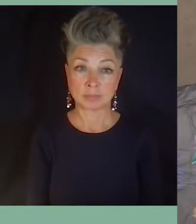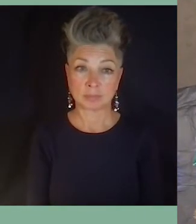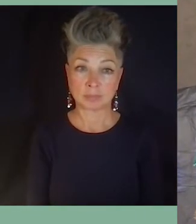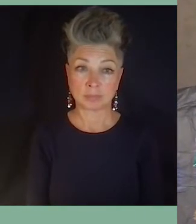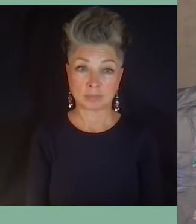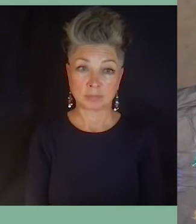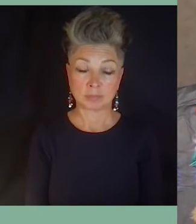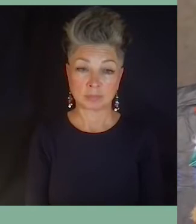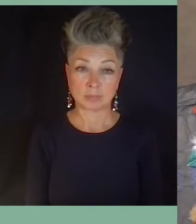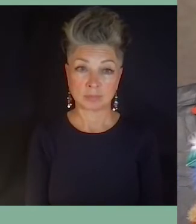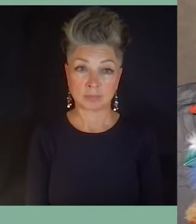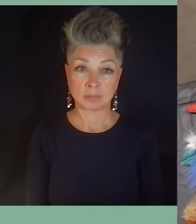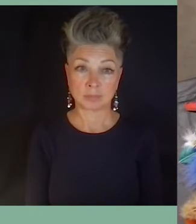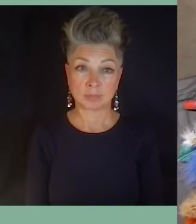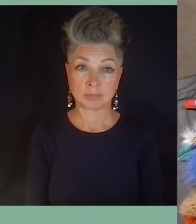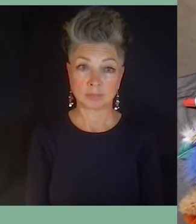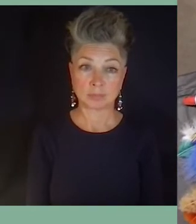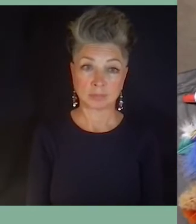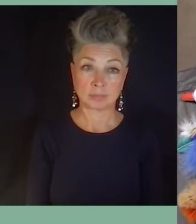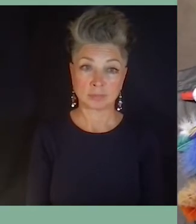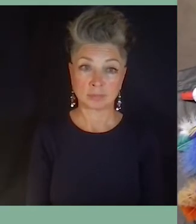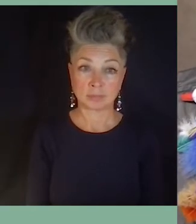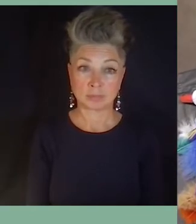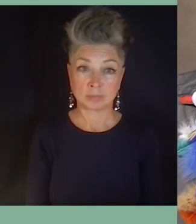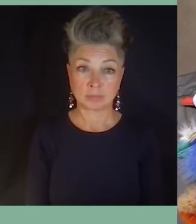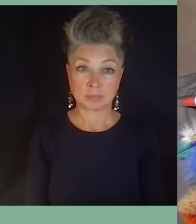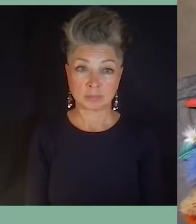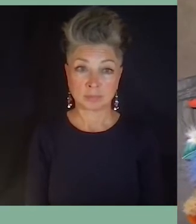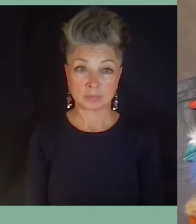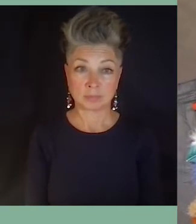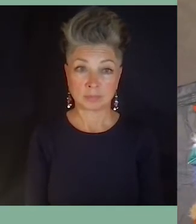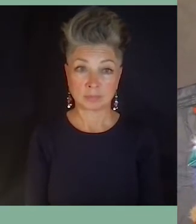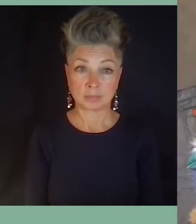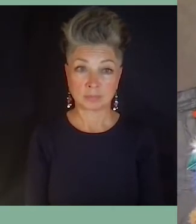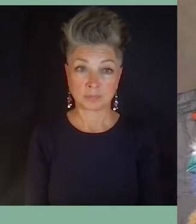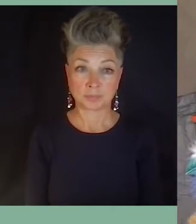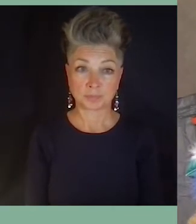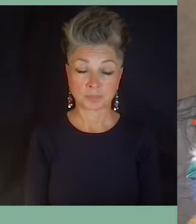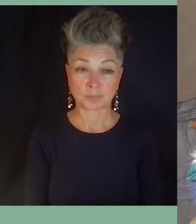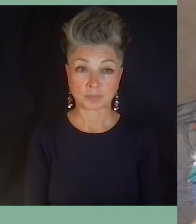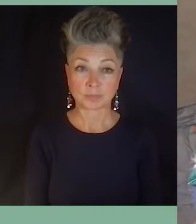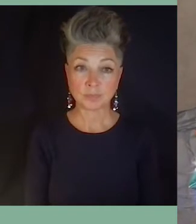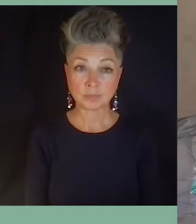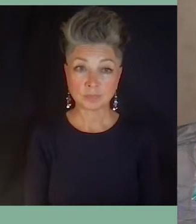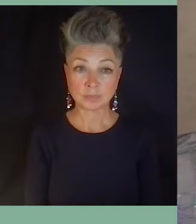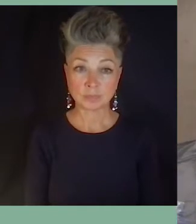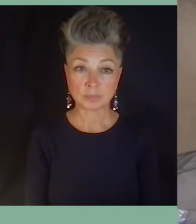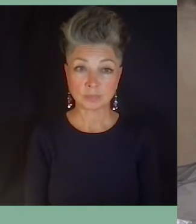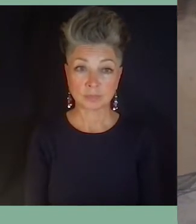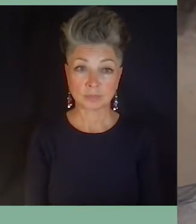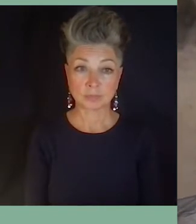Yes, and put it down, that one down there. Got this all. Yep.